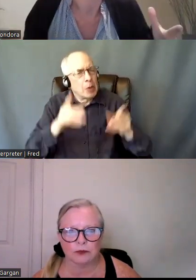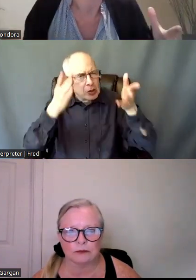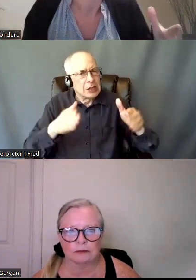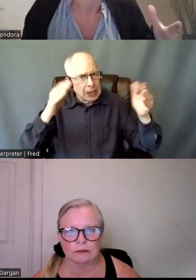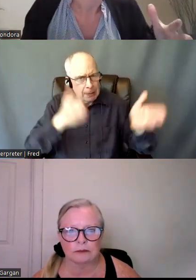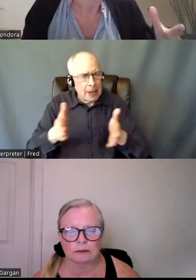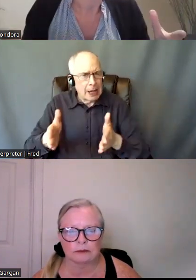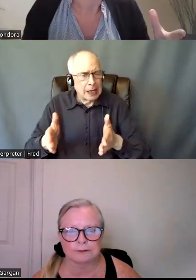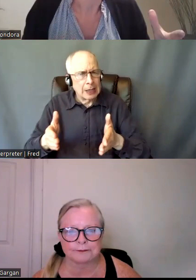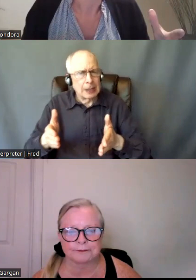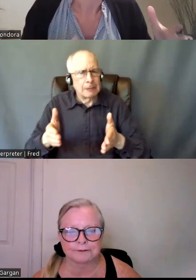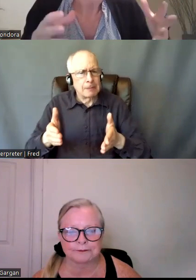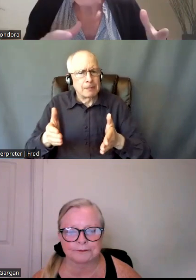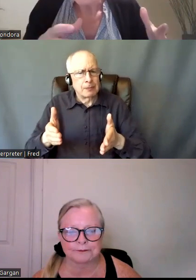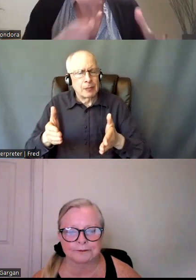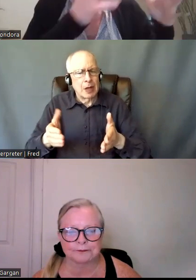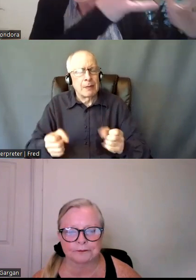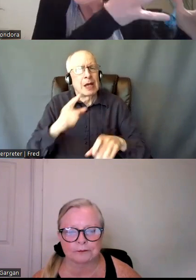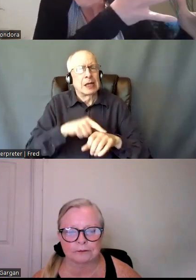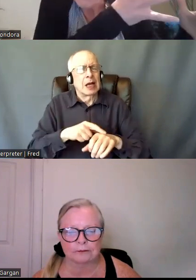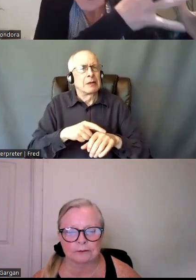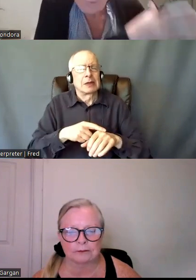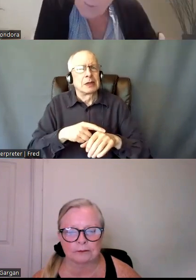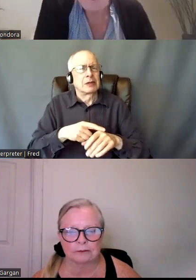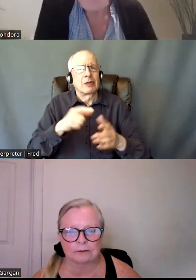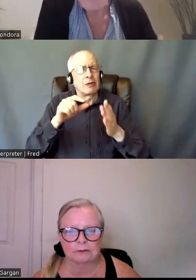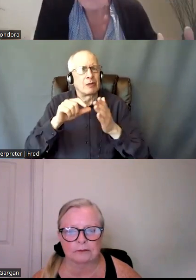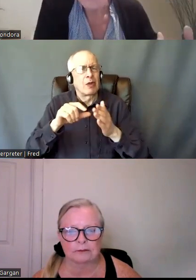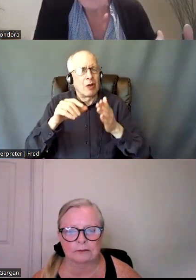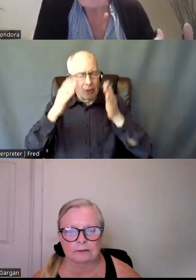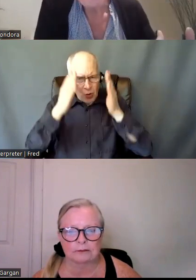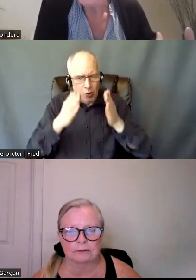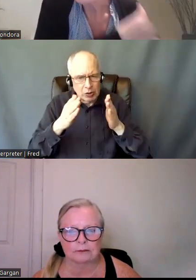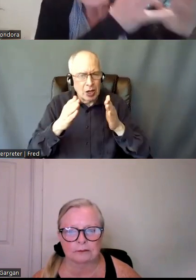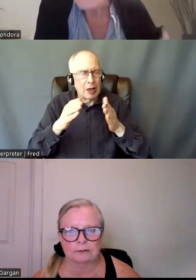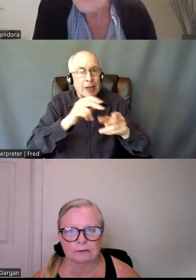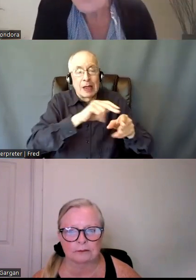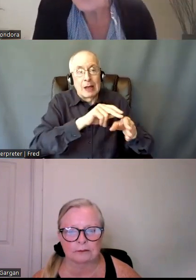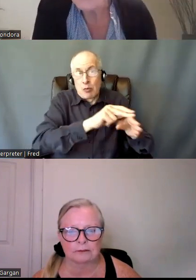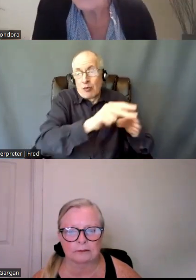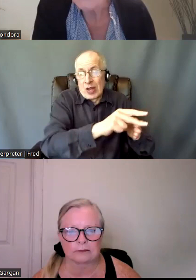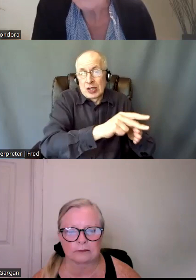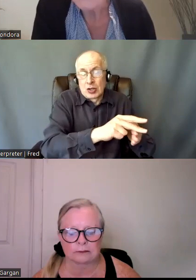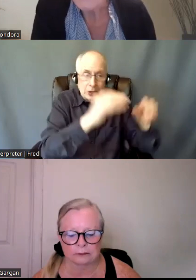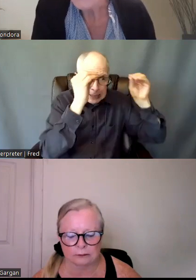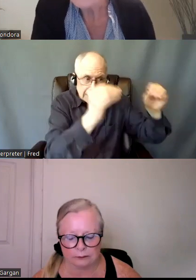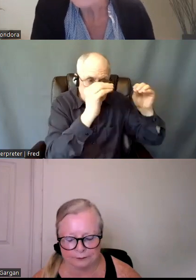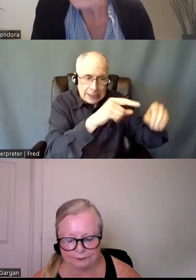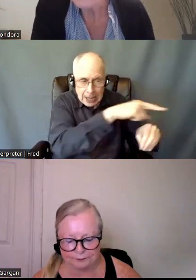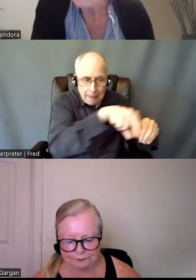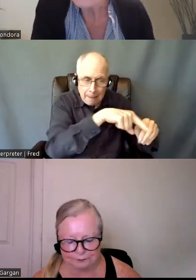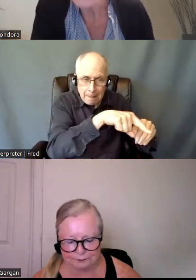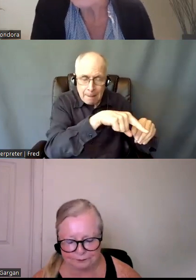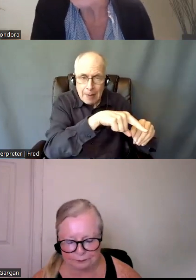talk about just educating the practitioners, but the practitioners are only half